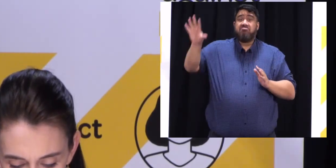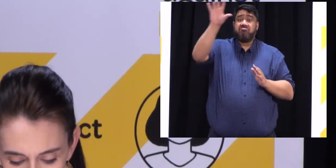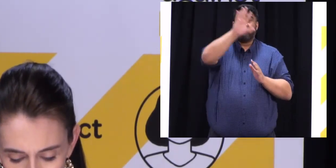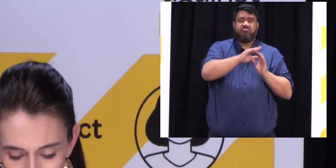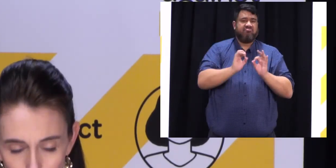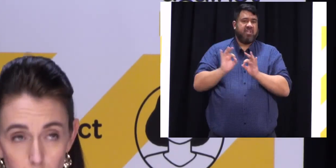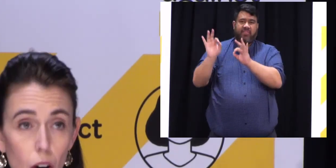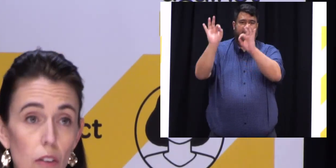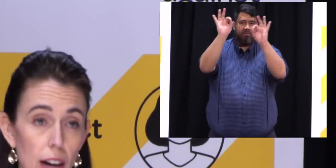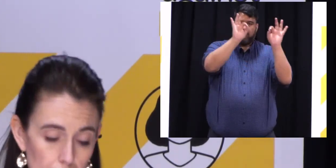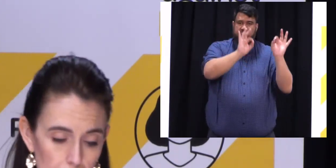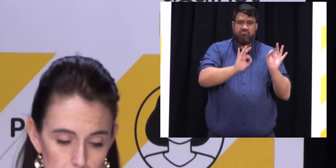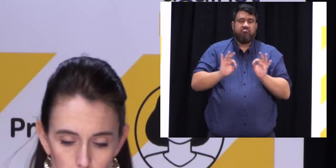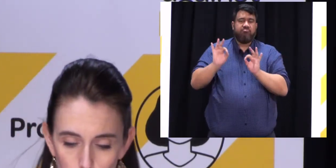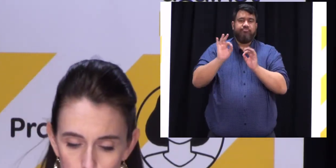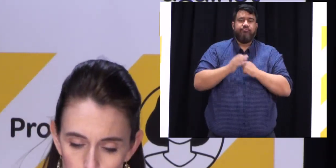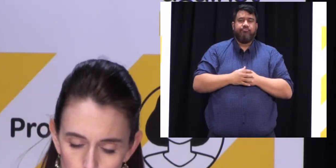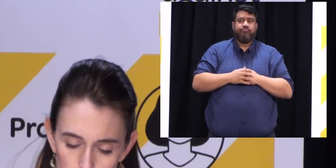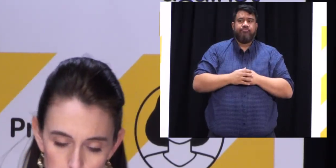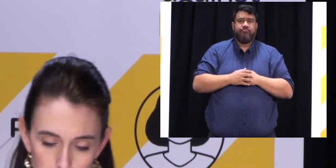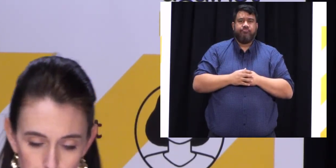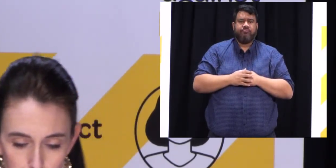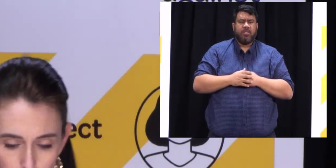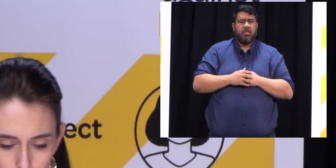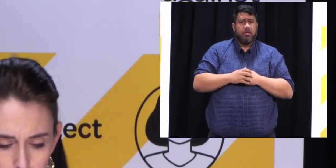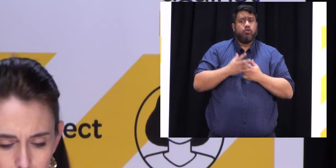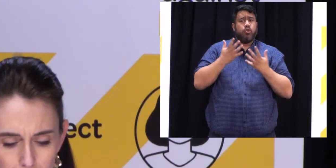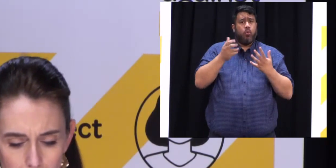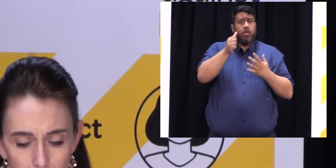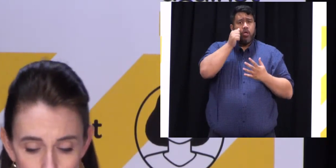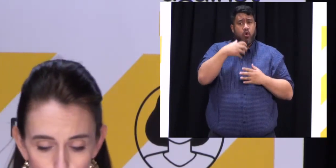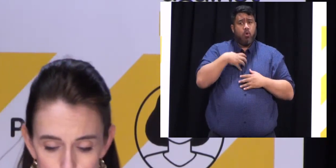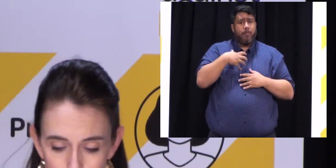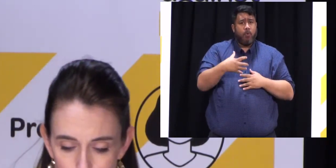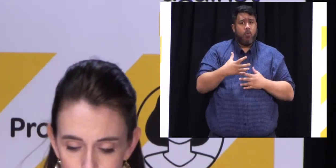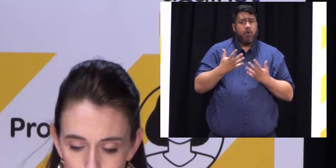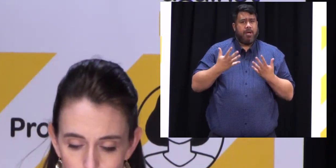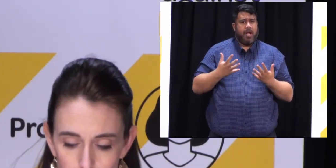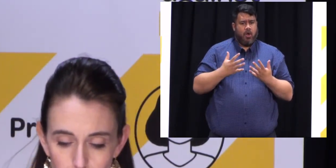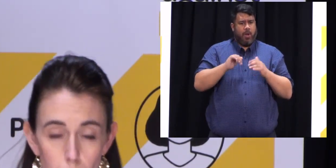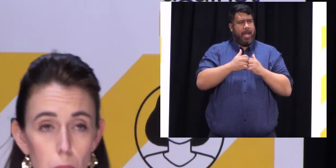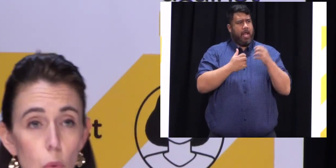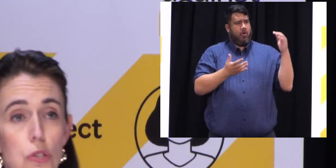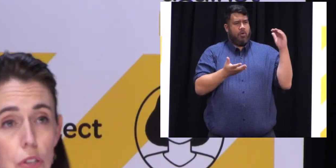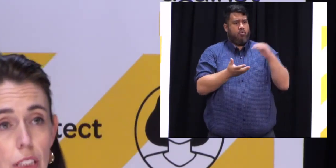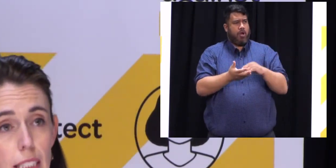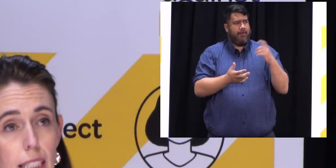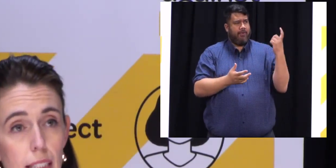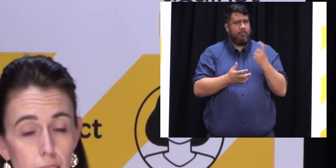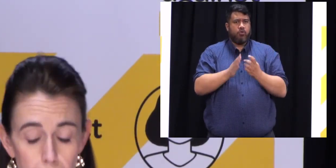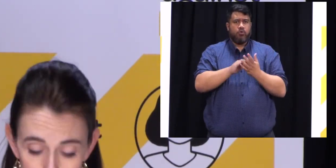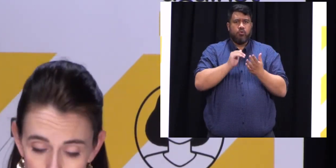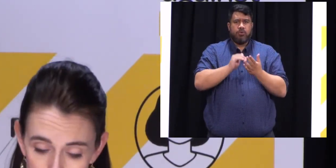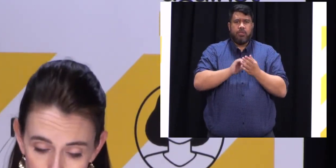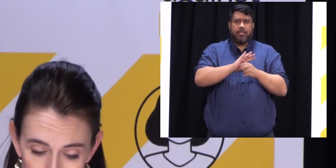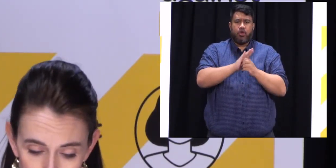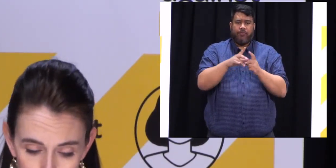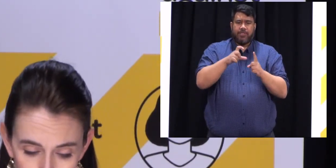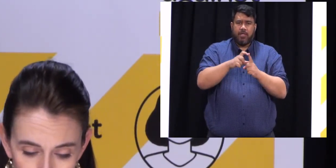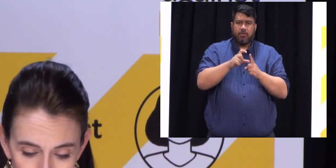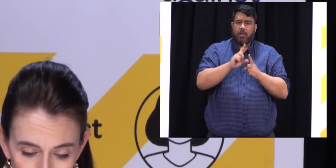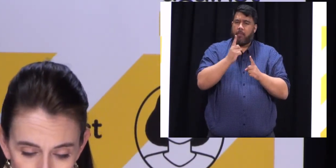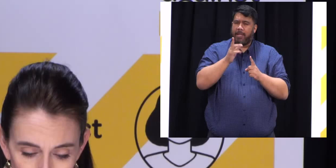a number of unanswered questions. And with Delta, more certainty is